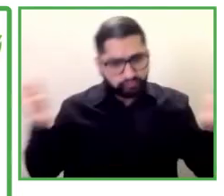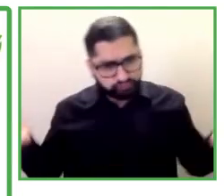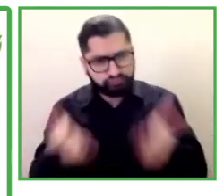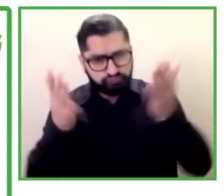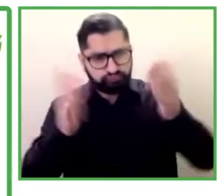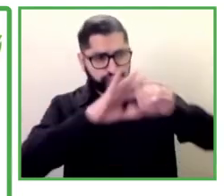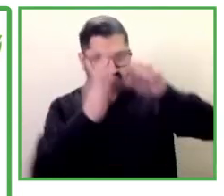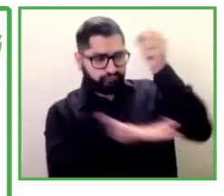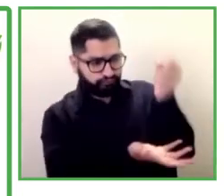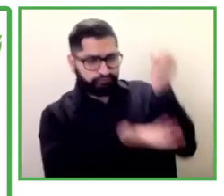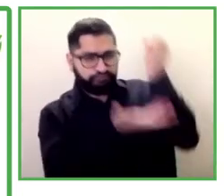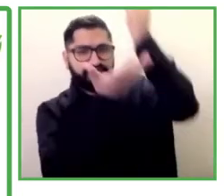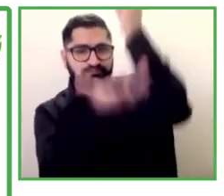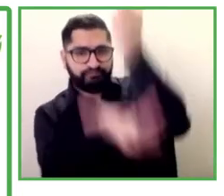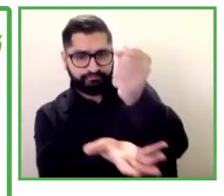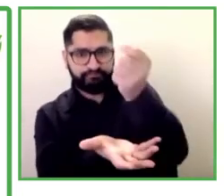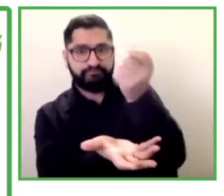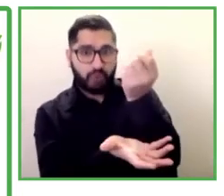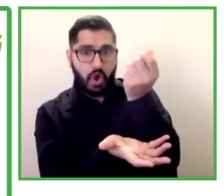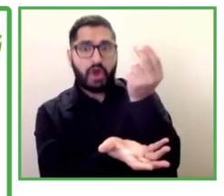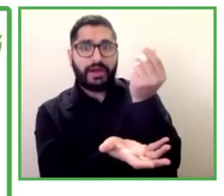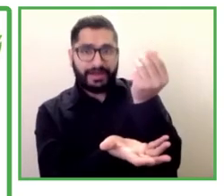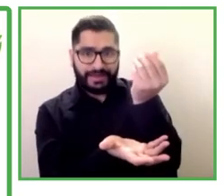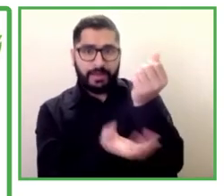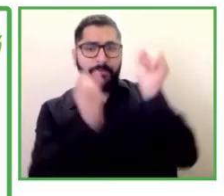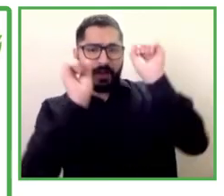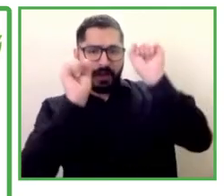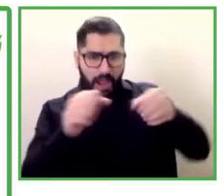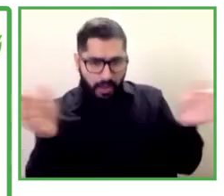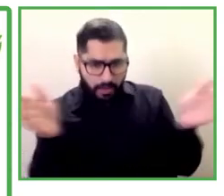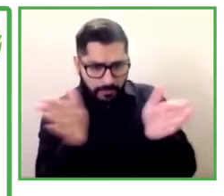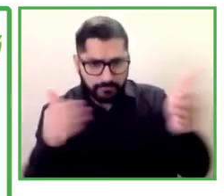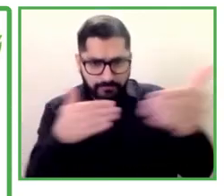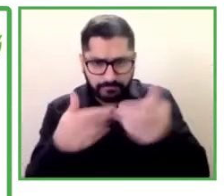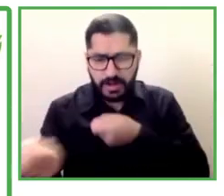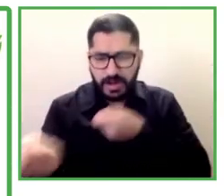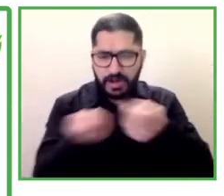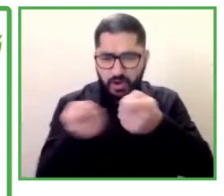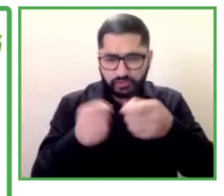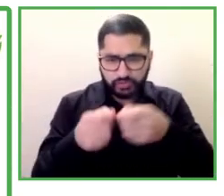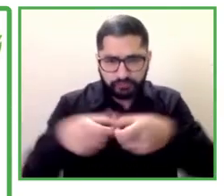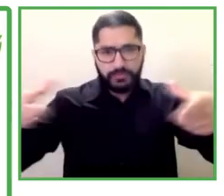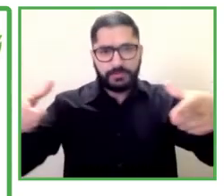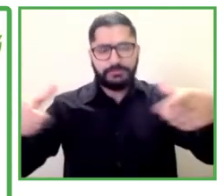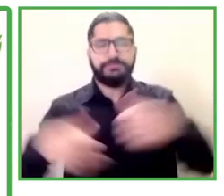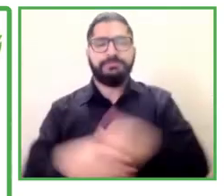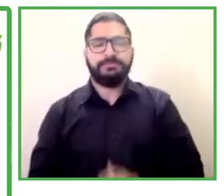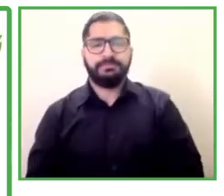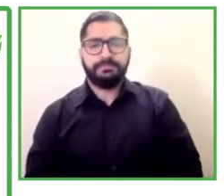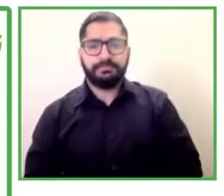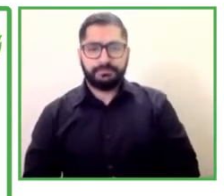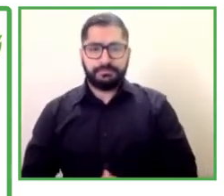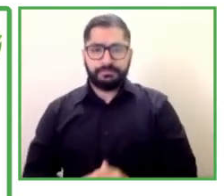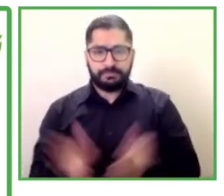order to provide disability-owned businesses with more opportunities for doing business with state government.